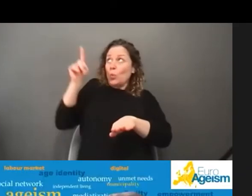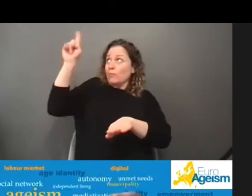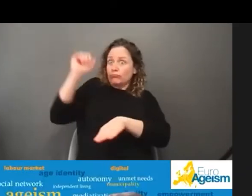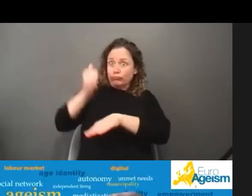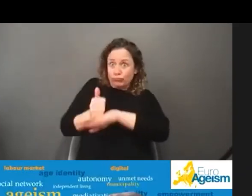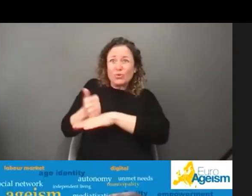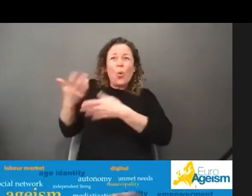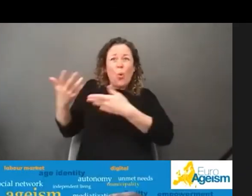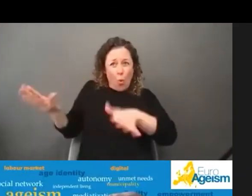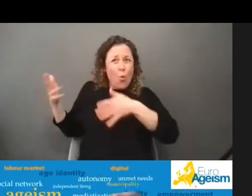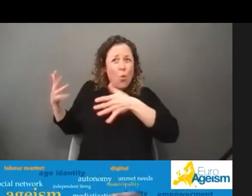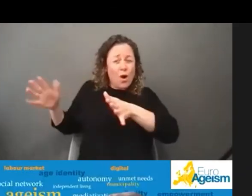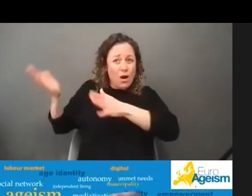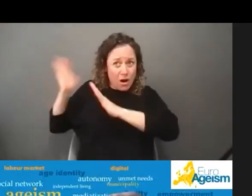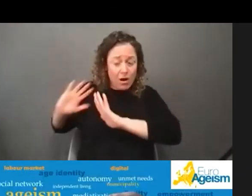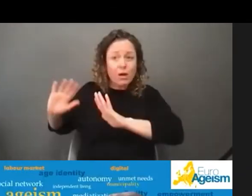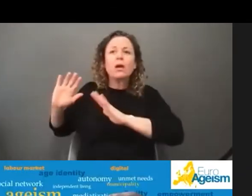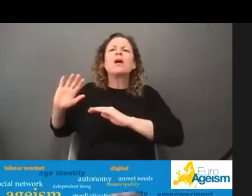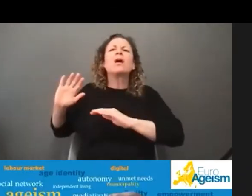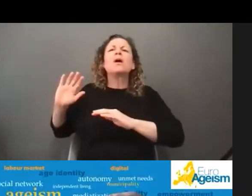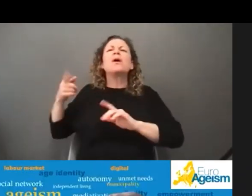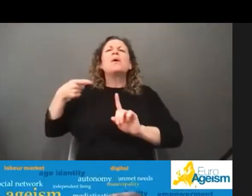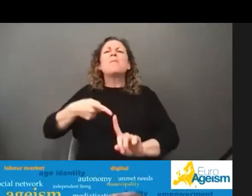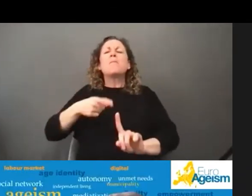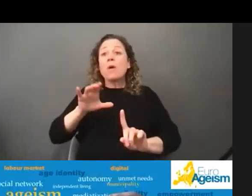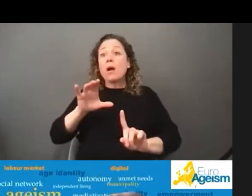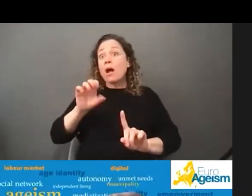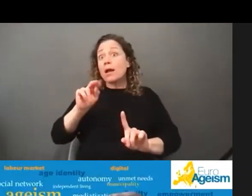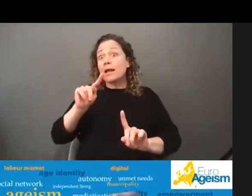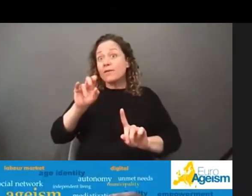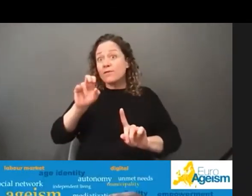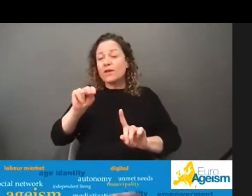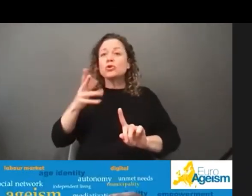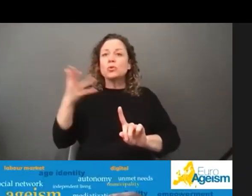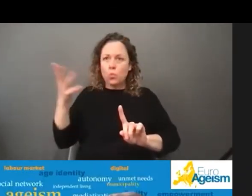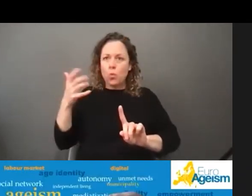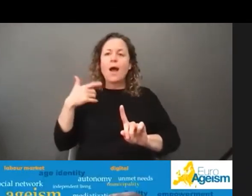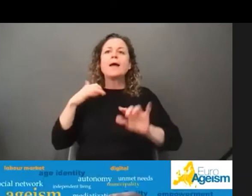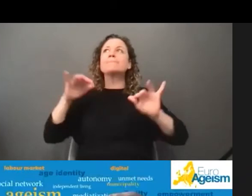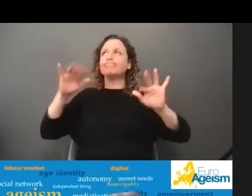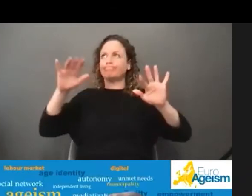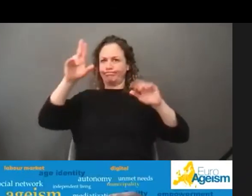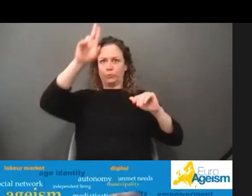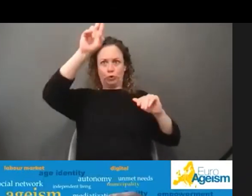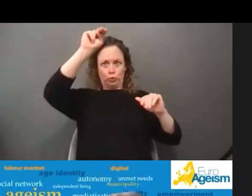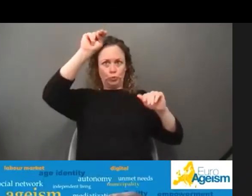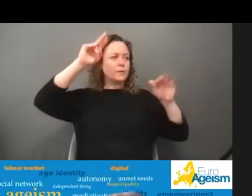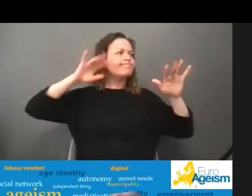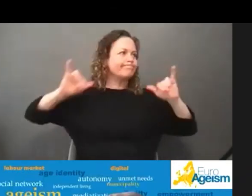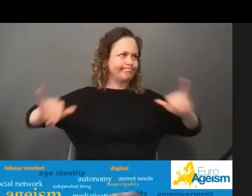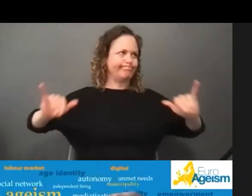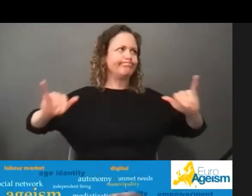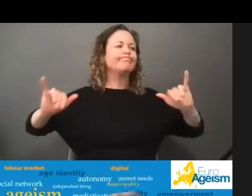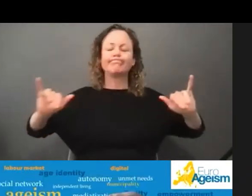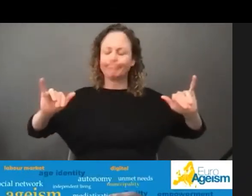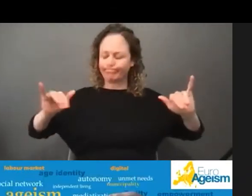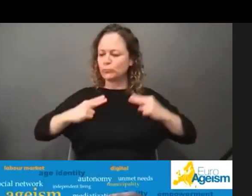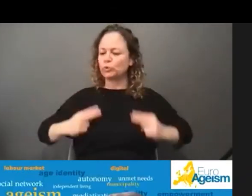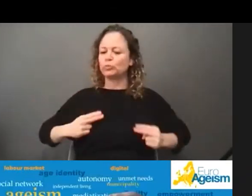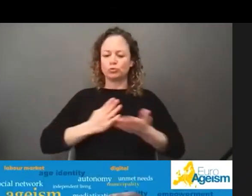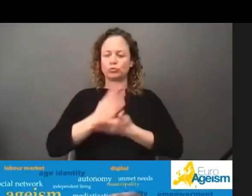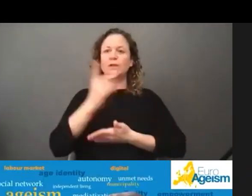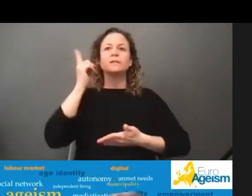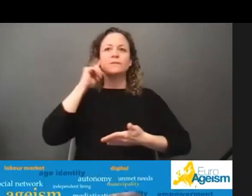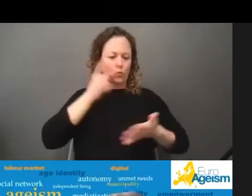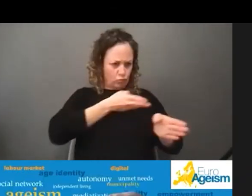these human rights, we're going to bring it back to our country, and with our country, we will develop and ratify